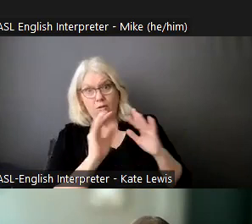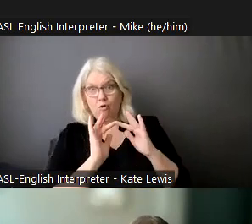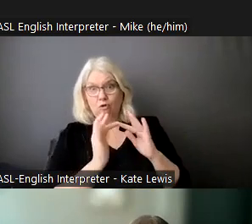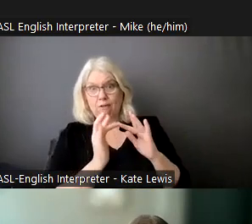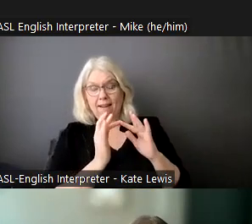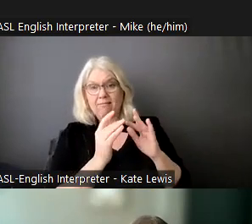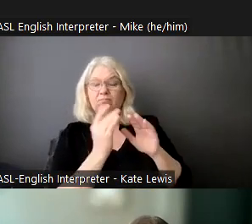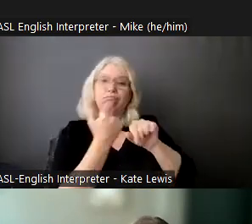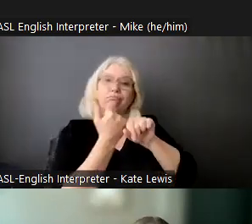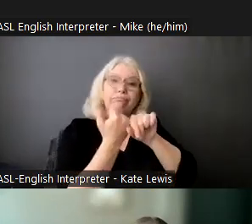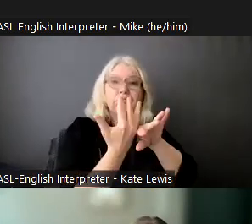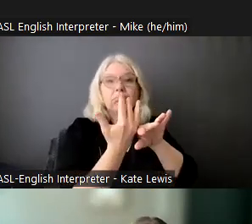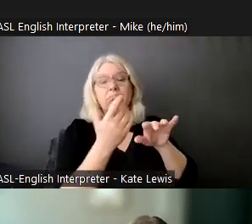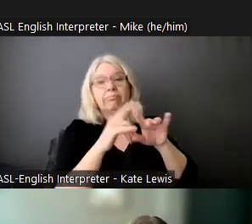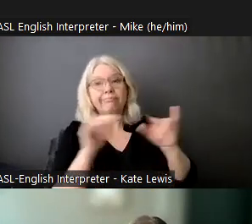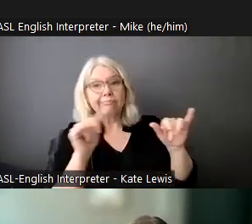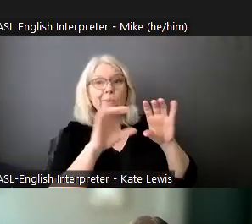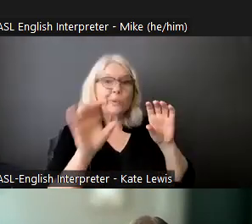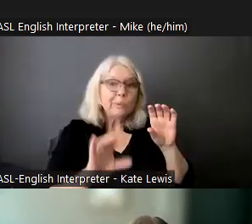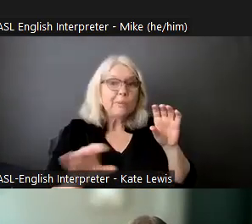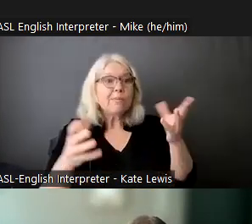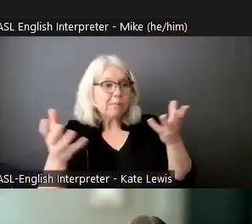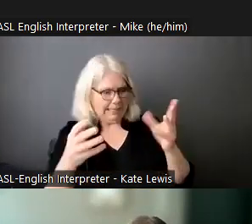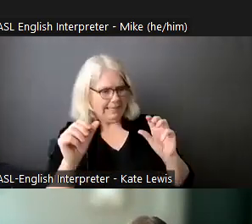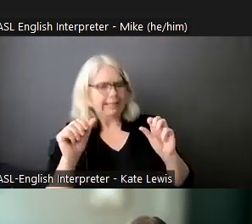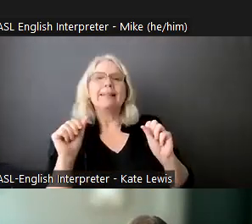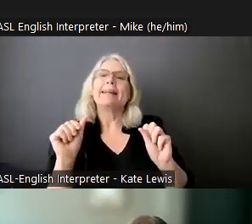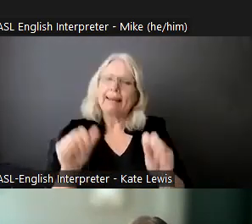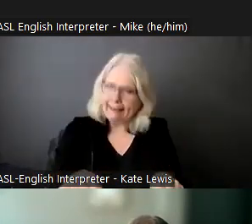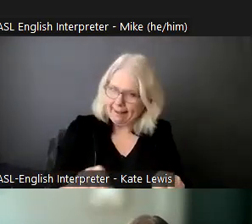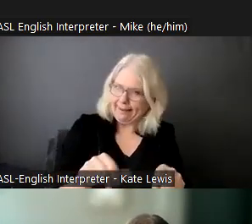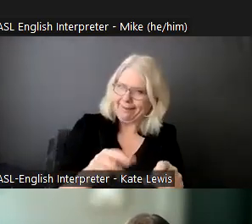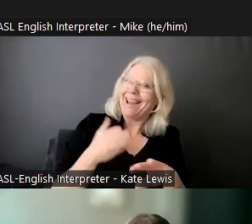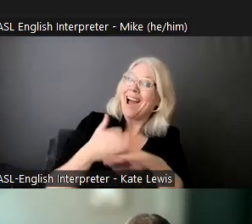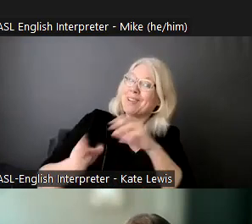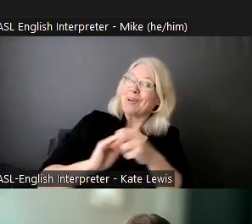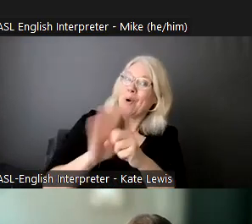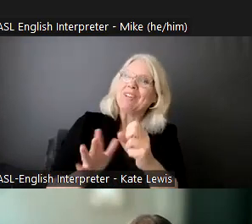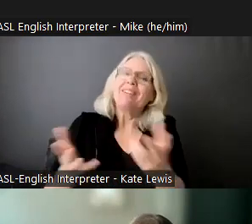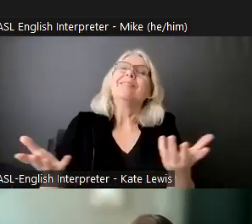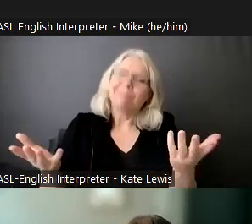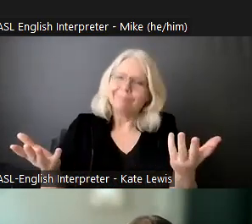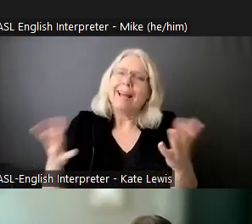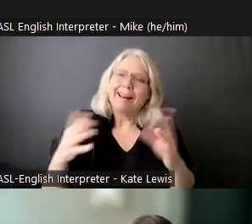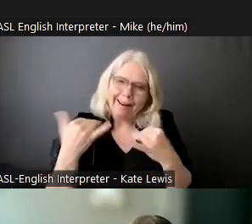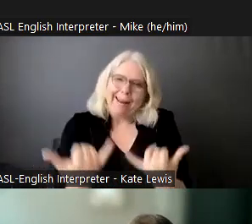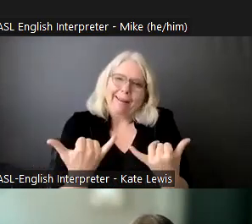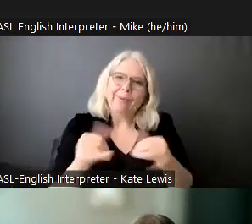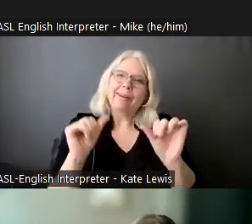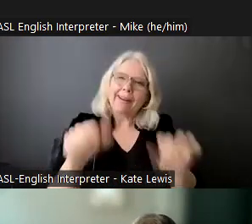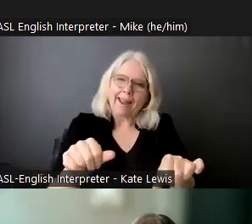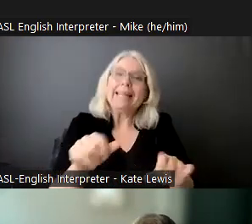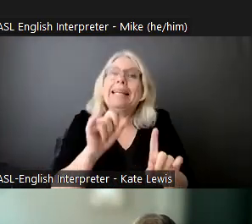they can. That was new since COVID, that if a person has access to technology, if either they